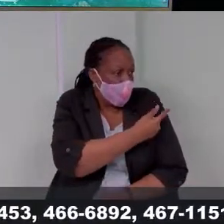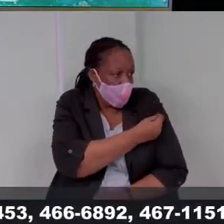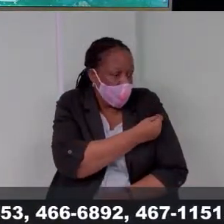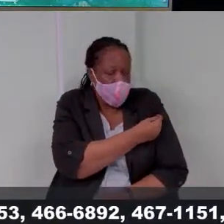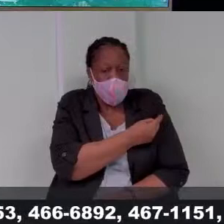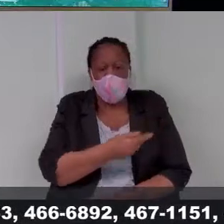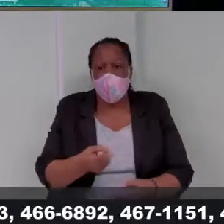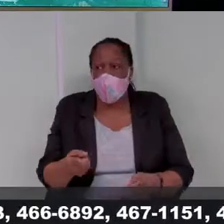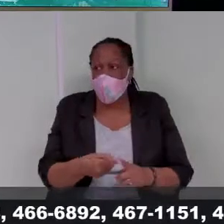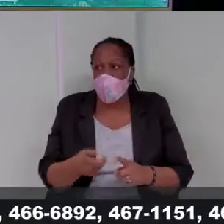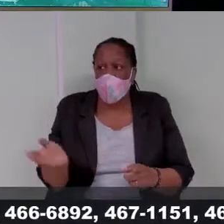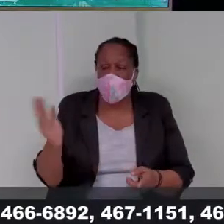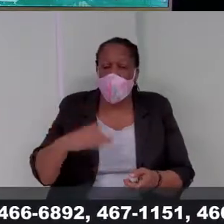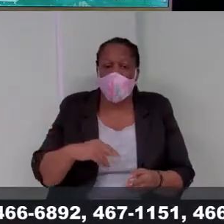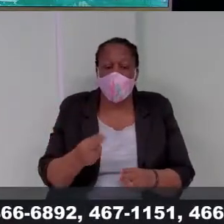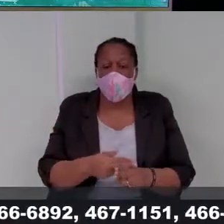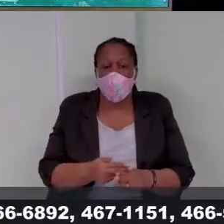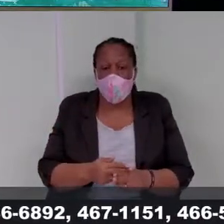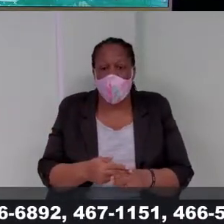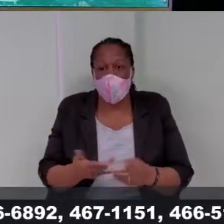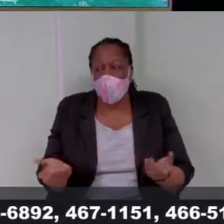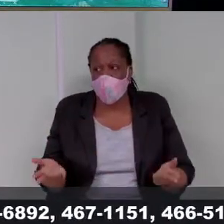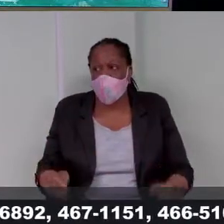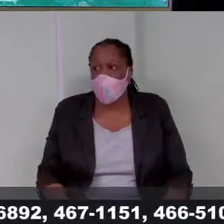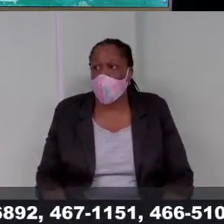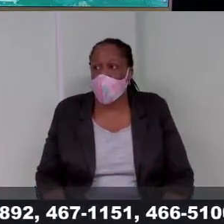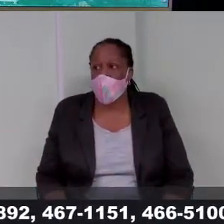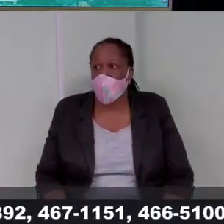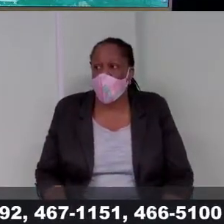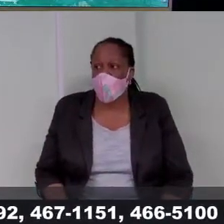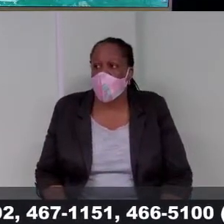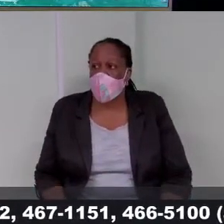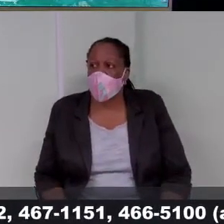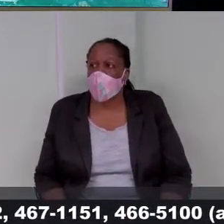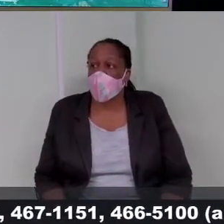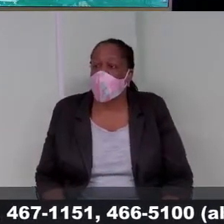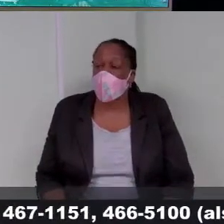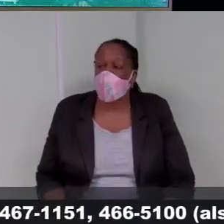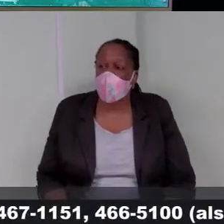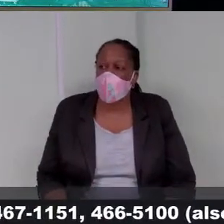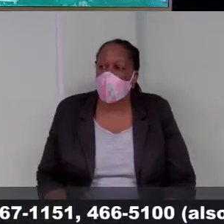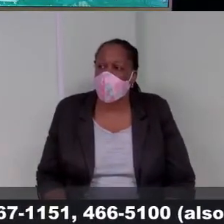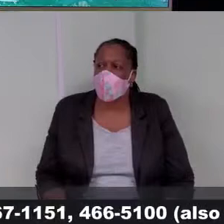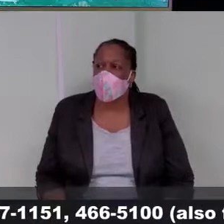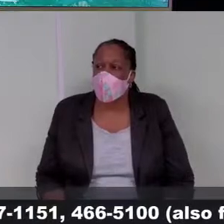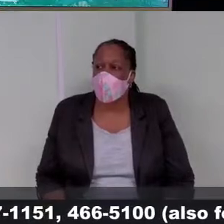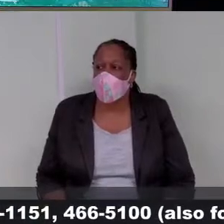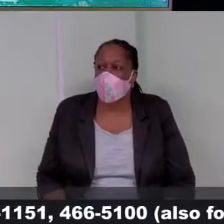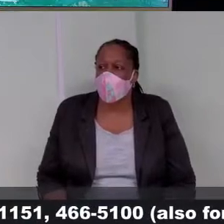Thank you. That's fine. Okay. Very early in this pandemic, the